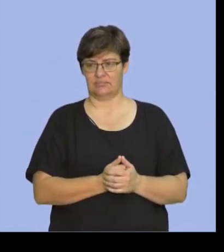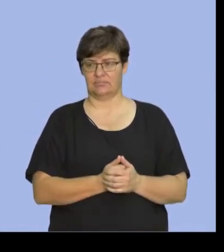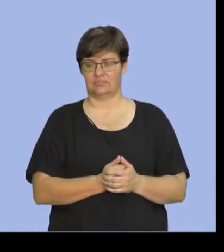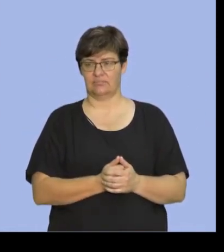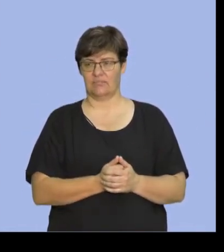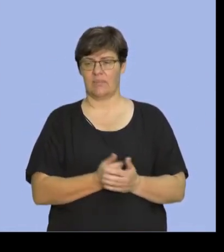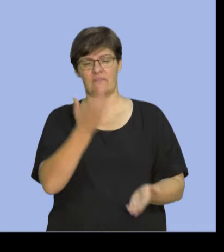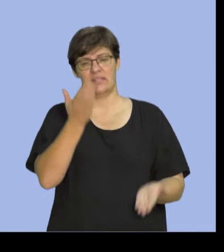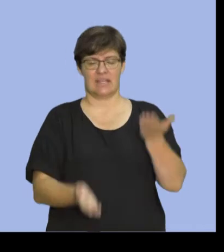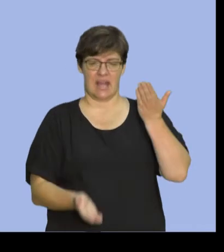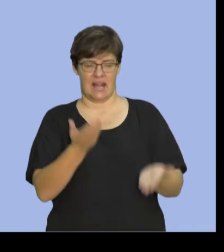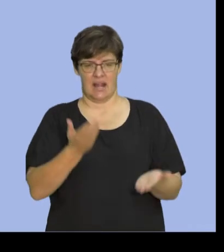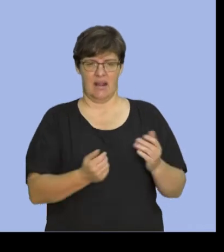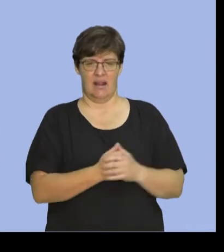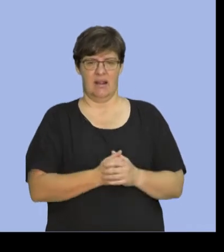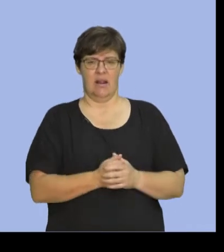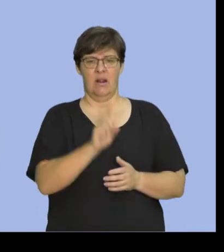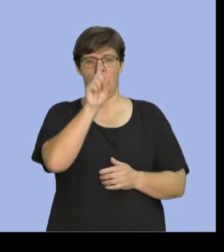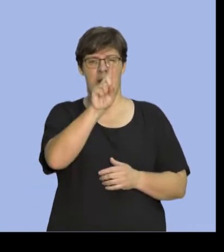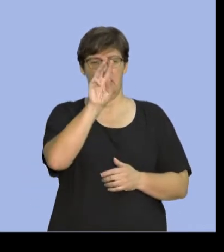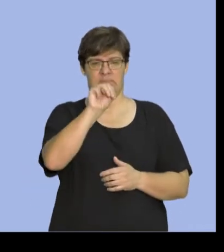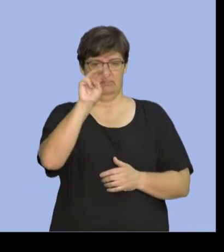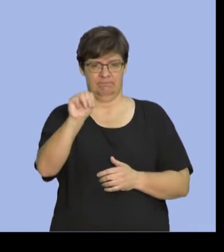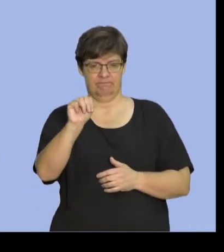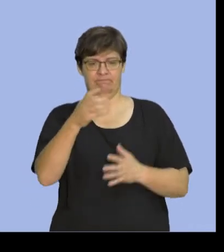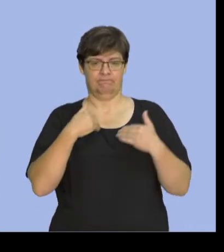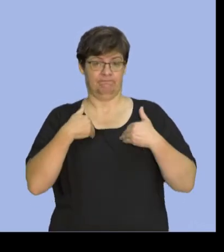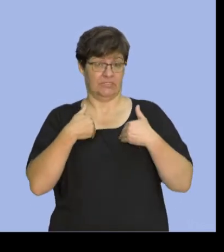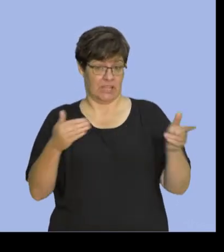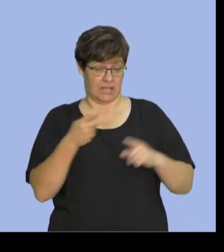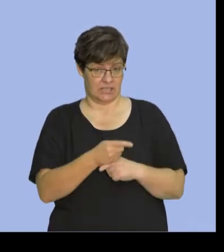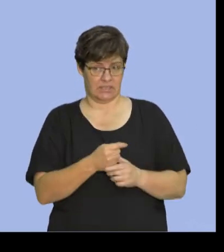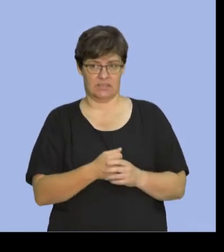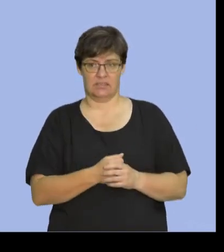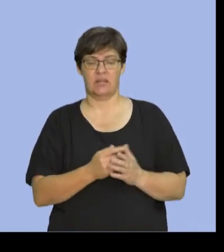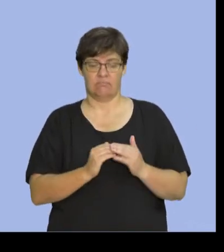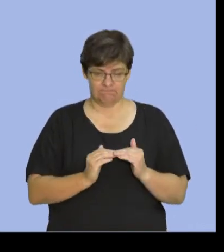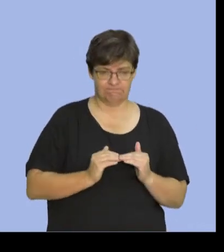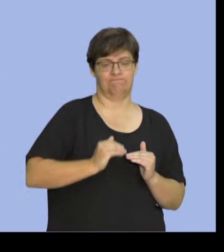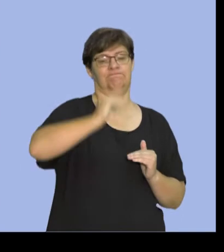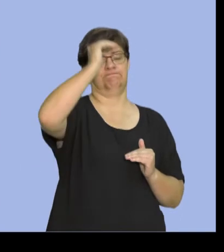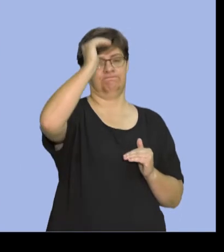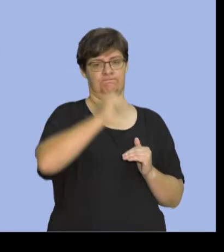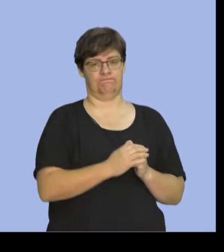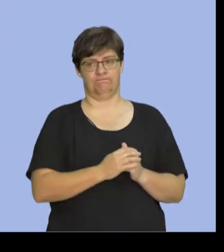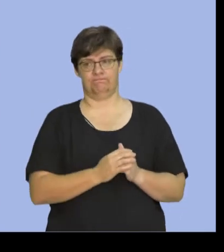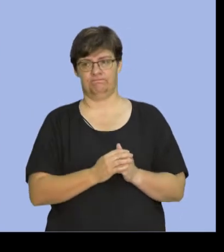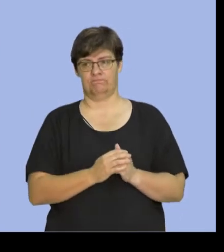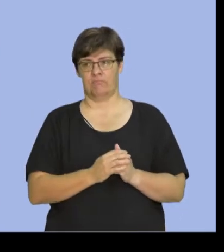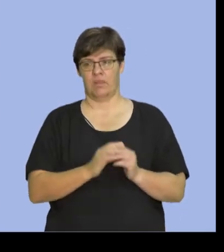of 1 millimeter, which we will start off with, and then we will work our way up and then further